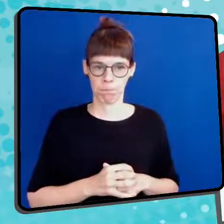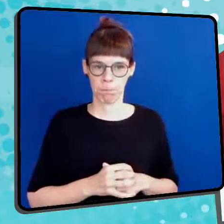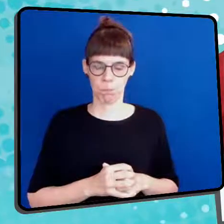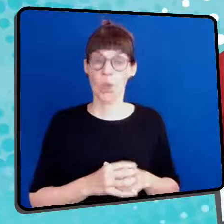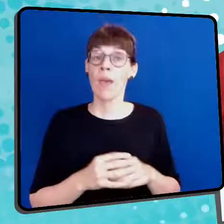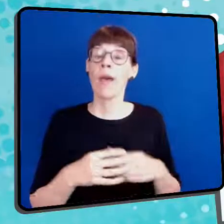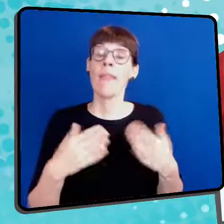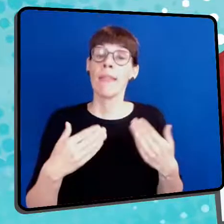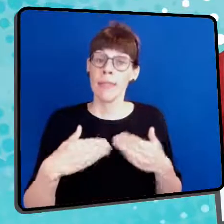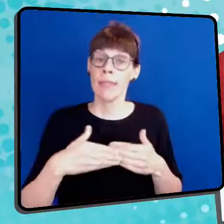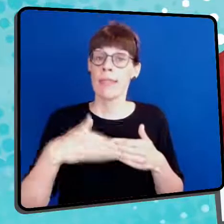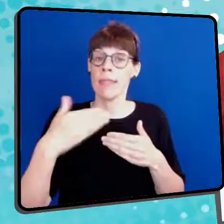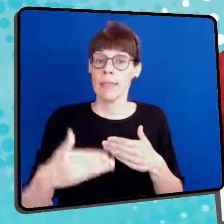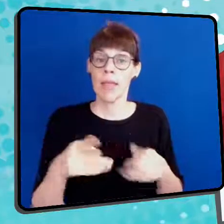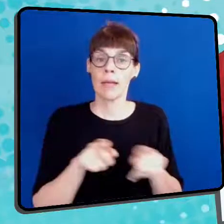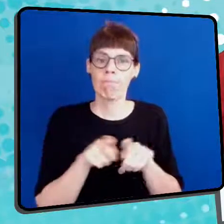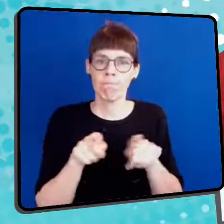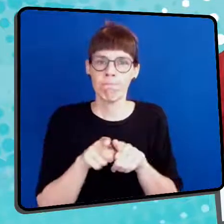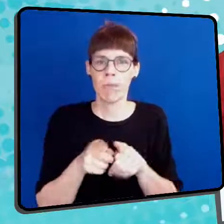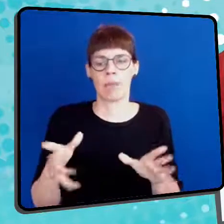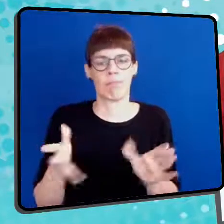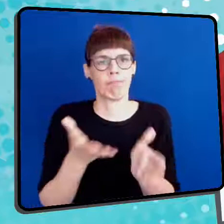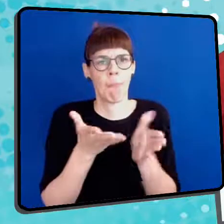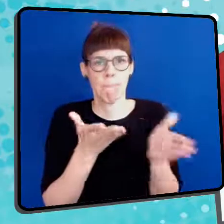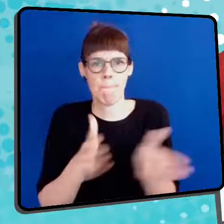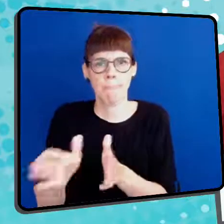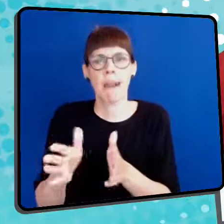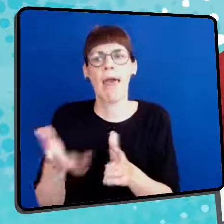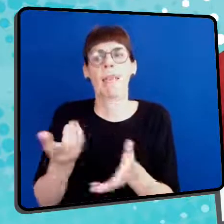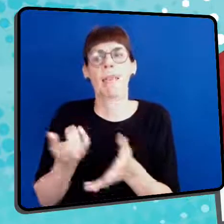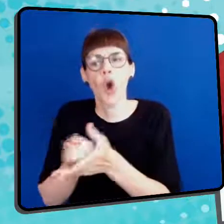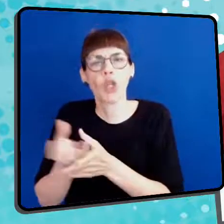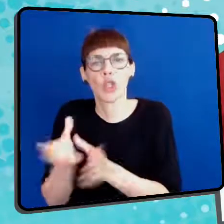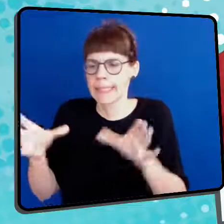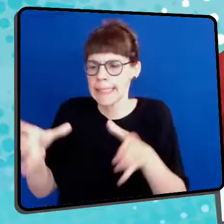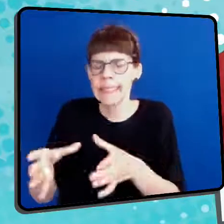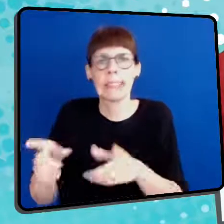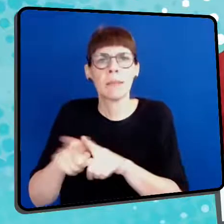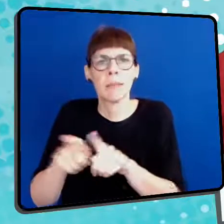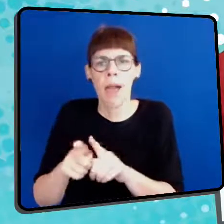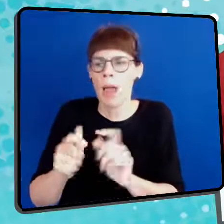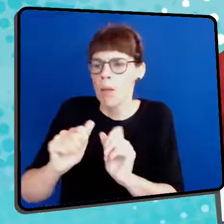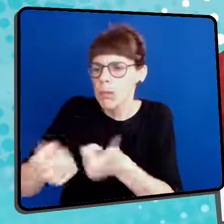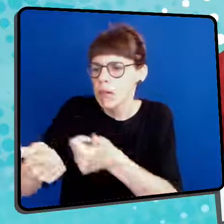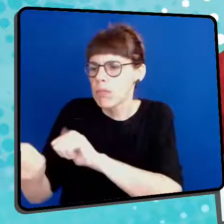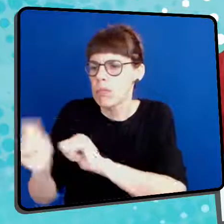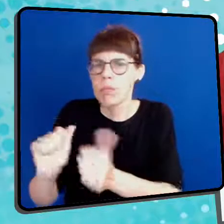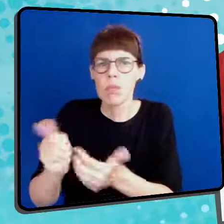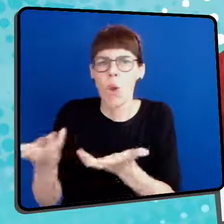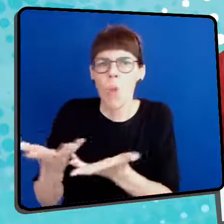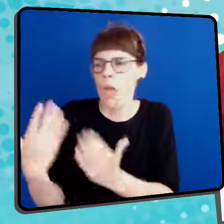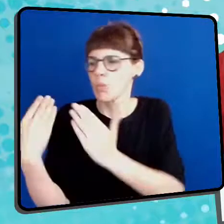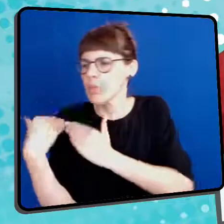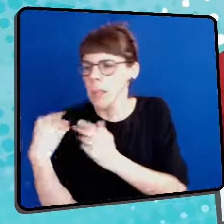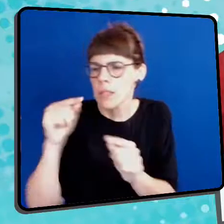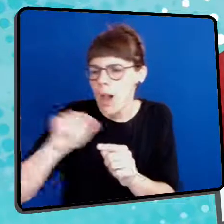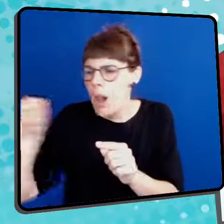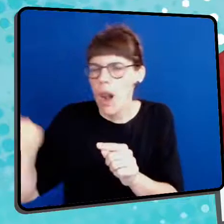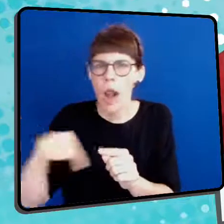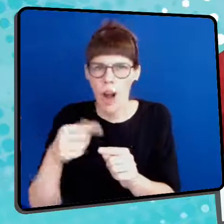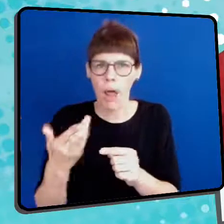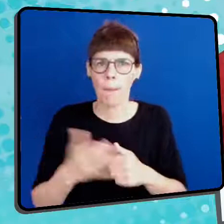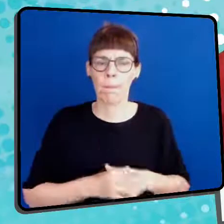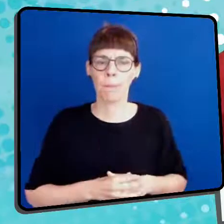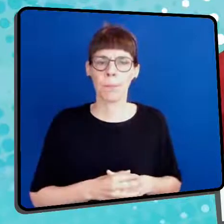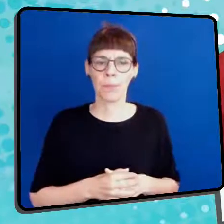for the consultant team itself. So see who is doing what and so on. Right now, I am working with a client, which